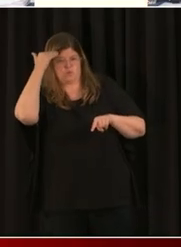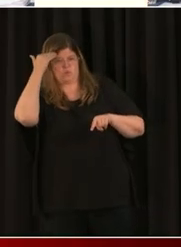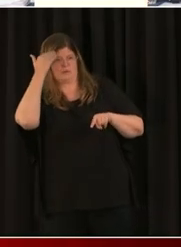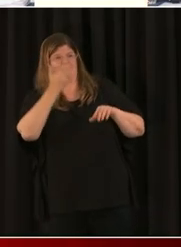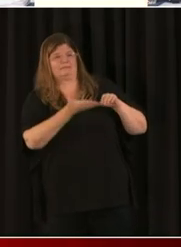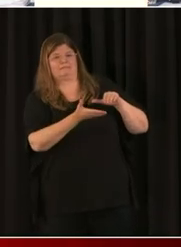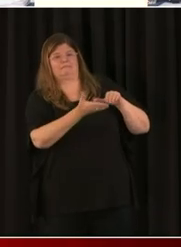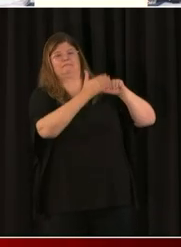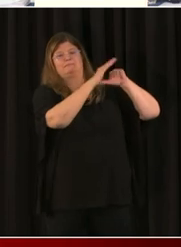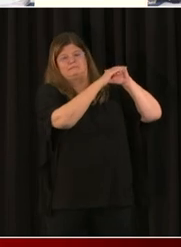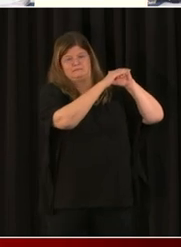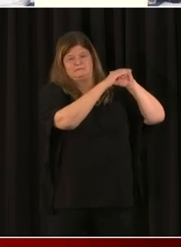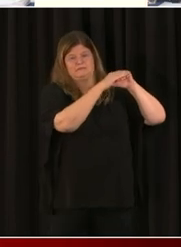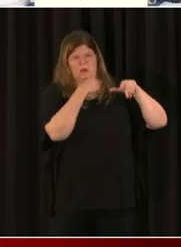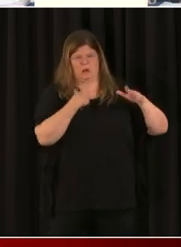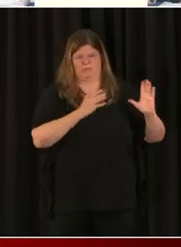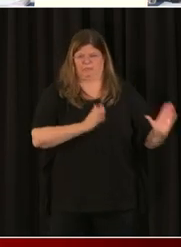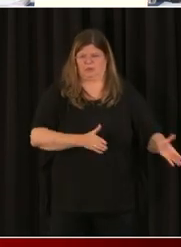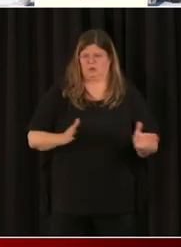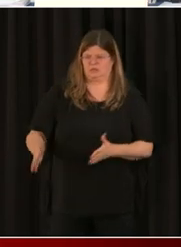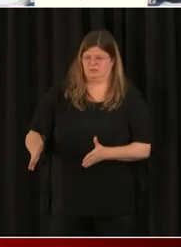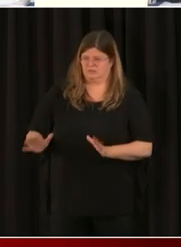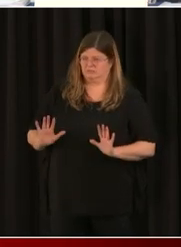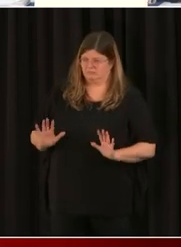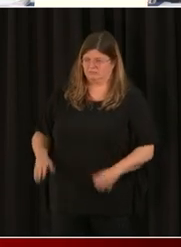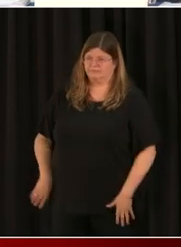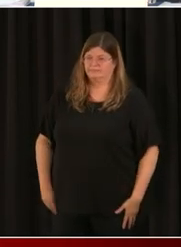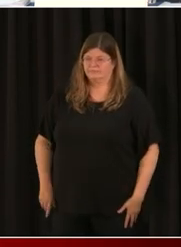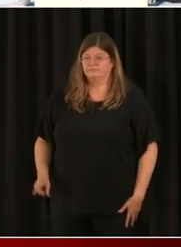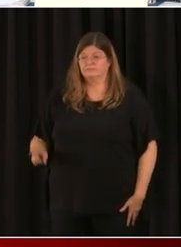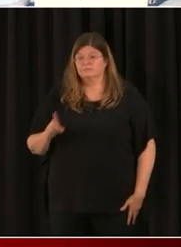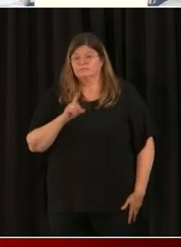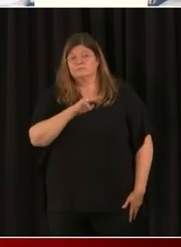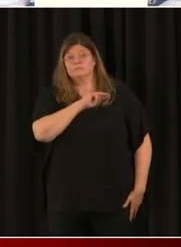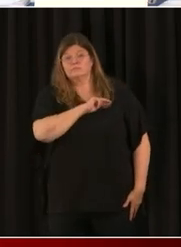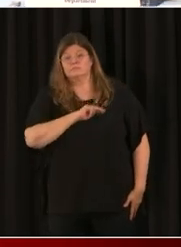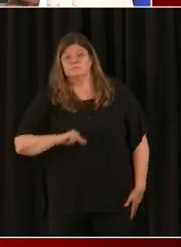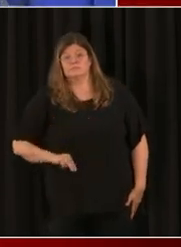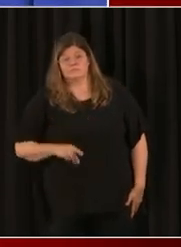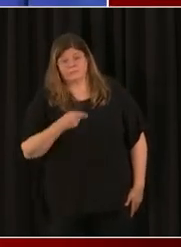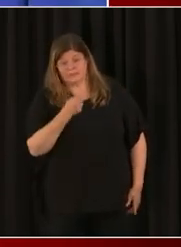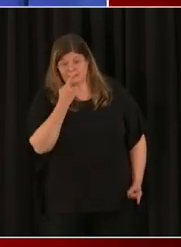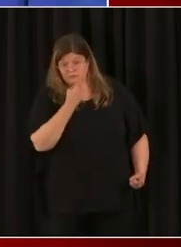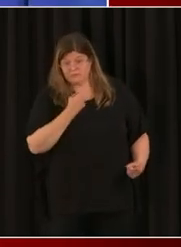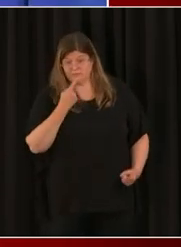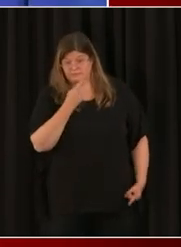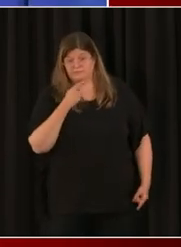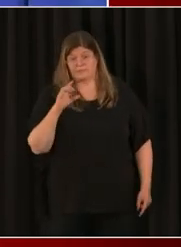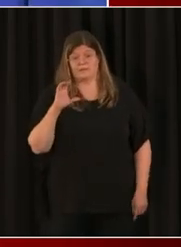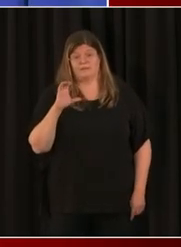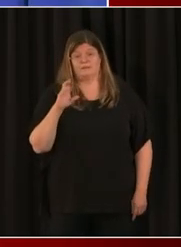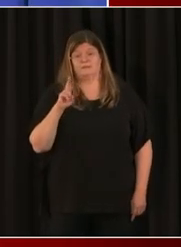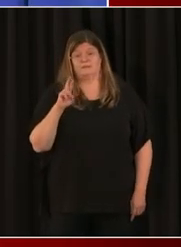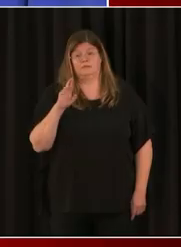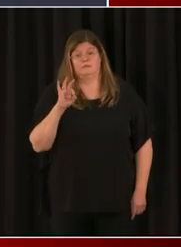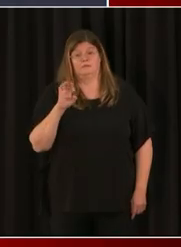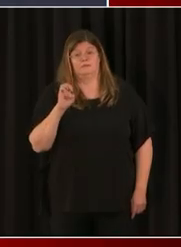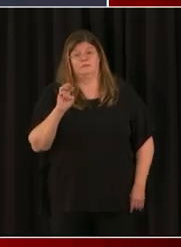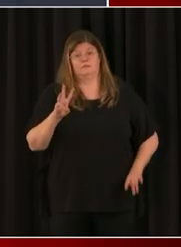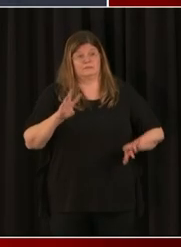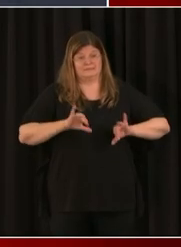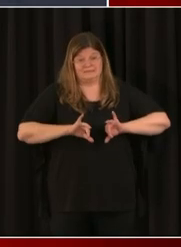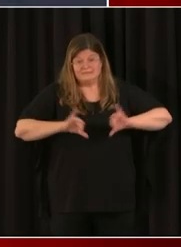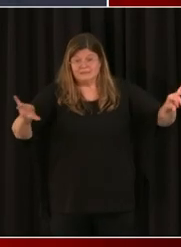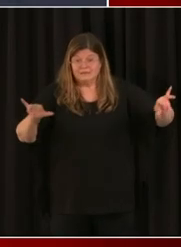we are obviously preparing for that. And Mayor Bowser, are you considering a curfew as you imposed during the summer during some